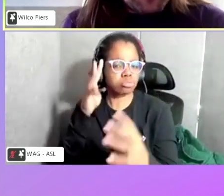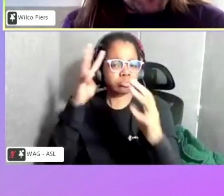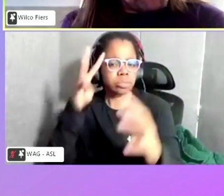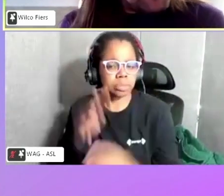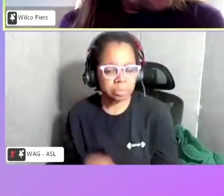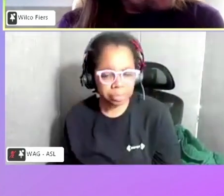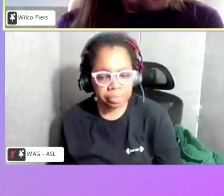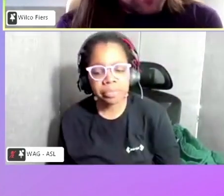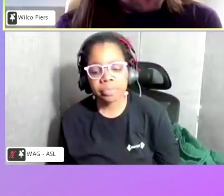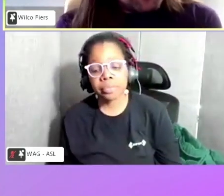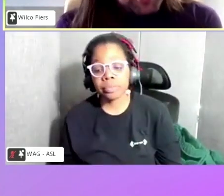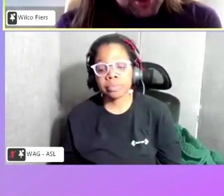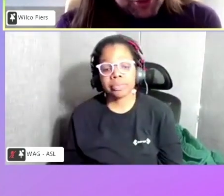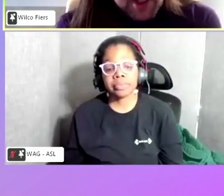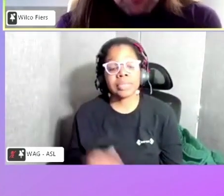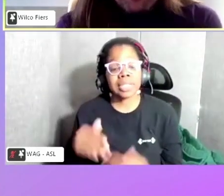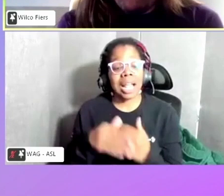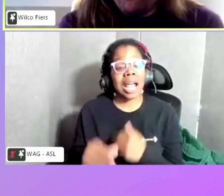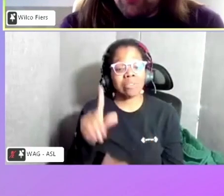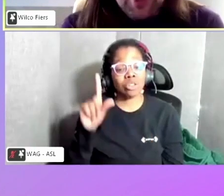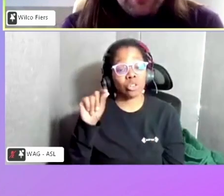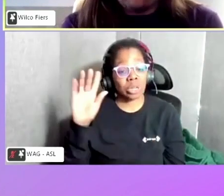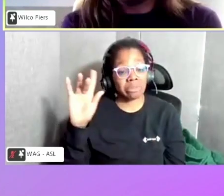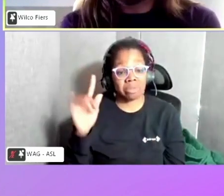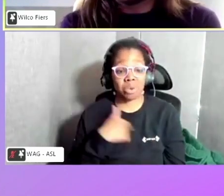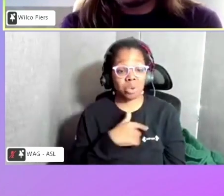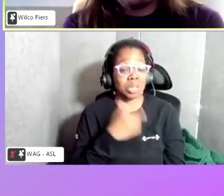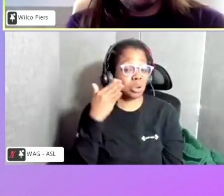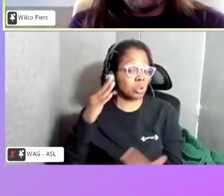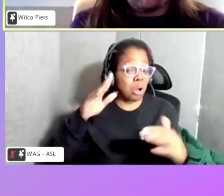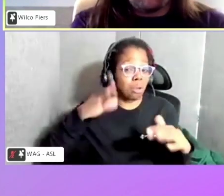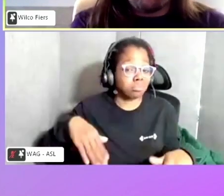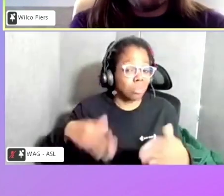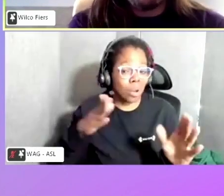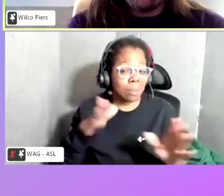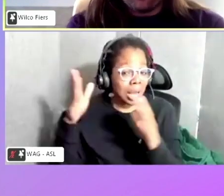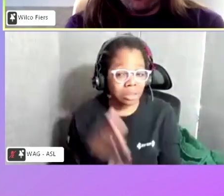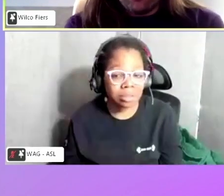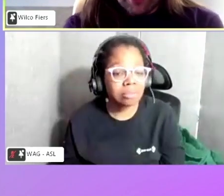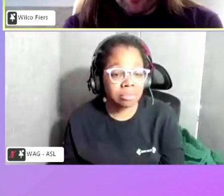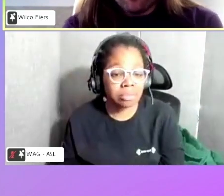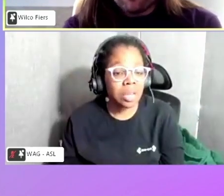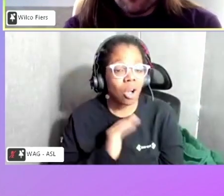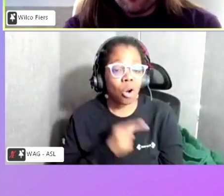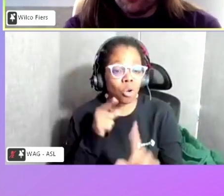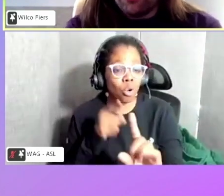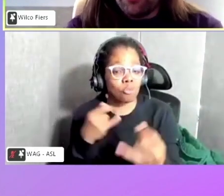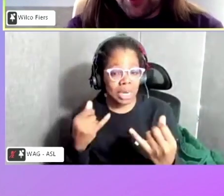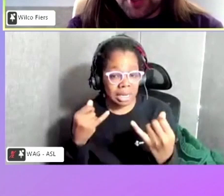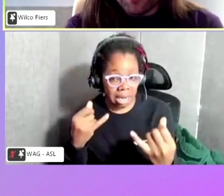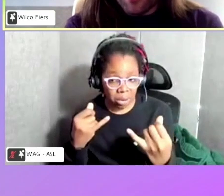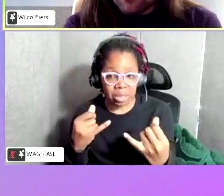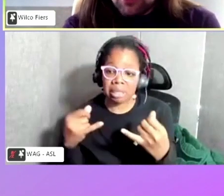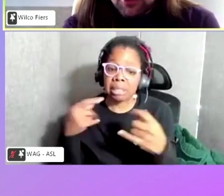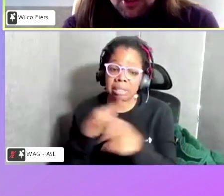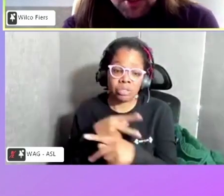The thing about that is, after 2025, we don't know yet. Our goal for now is to